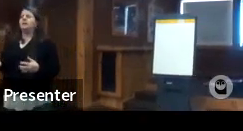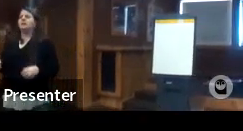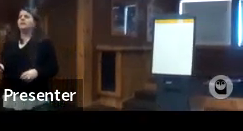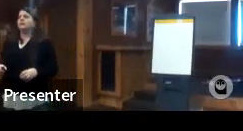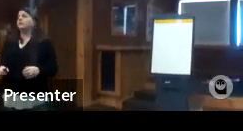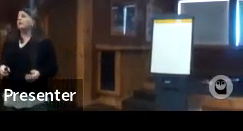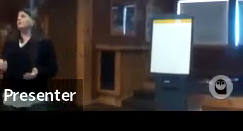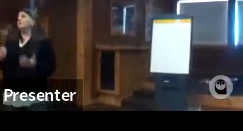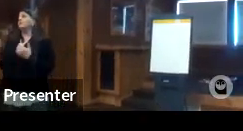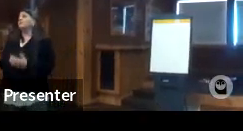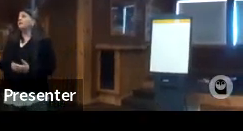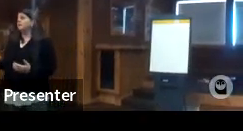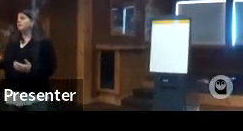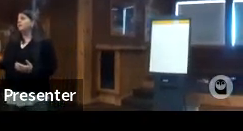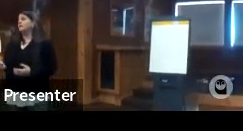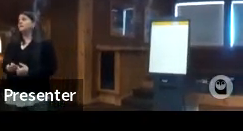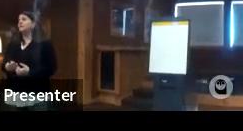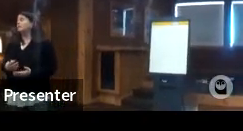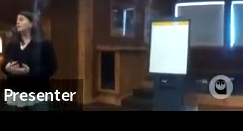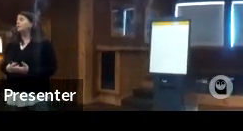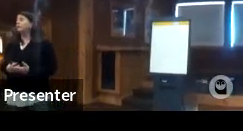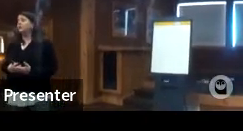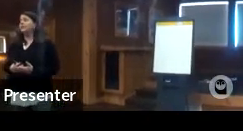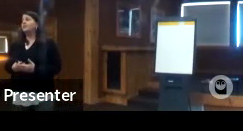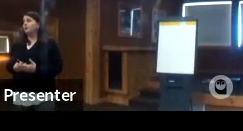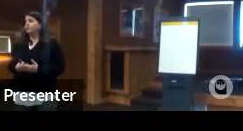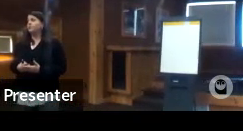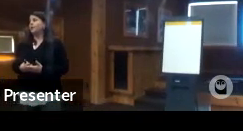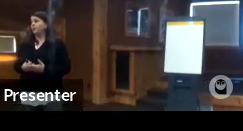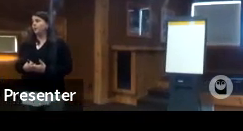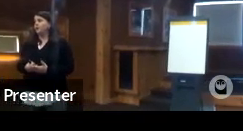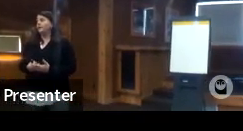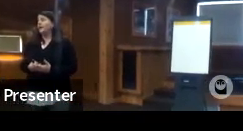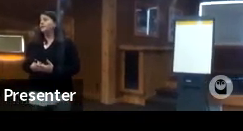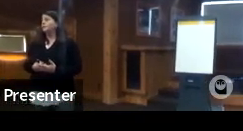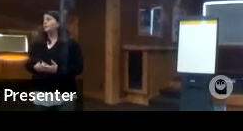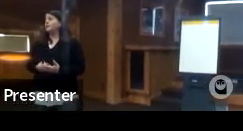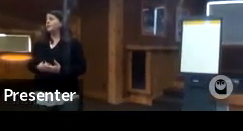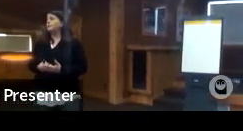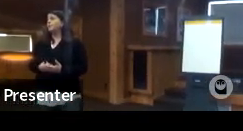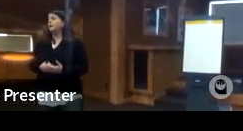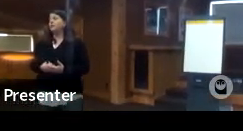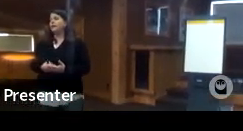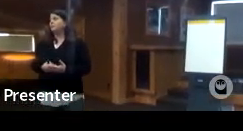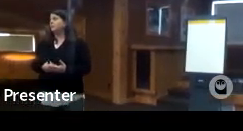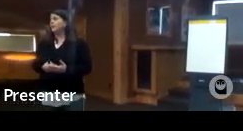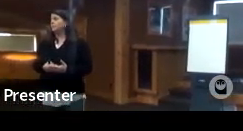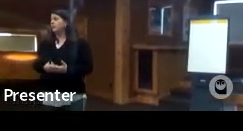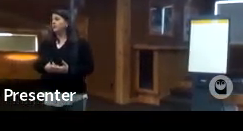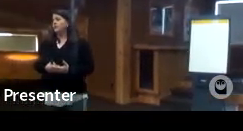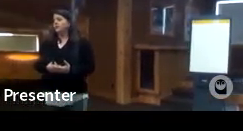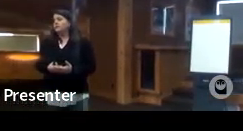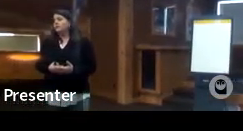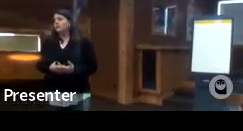the dynamics. Then if the defendant is going to testify, and we frequently don't know, that is a choice they get to make right up to the